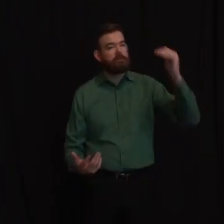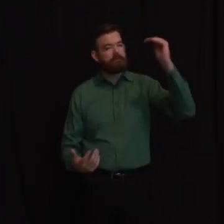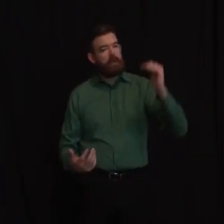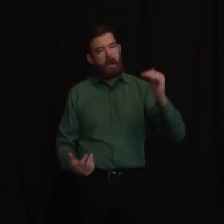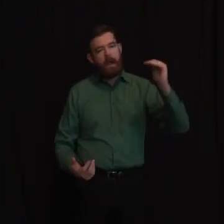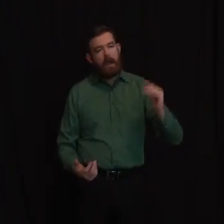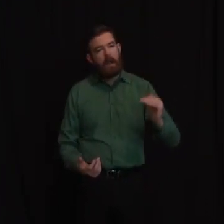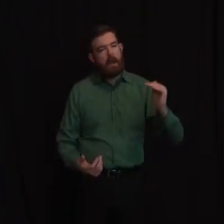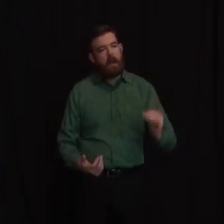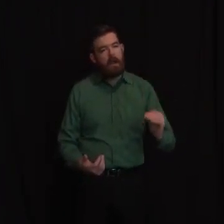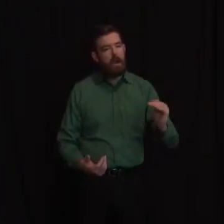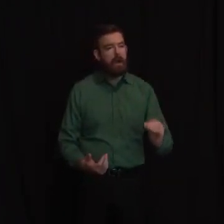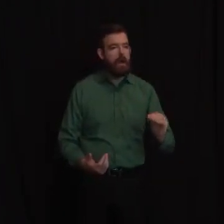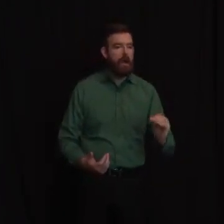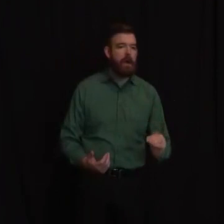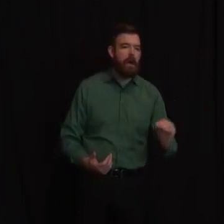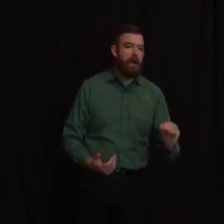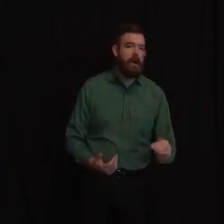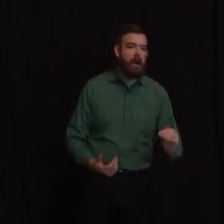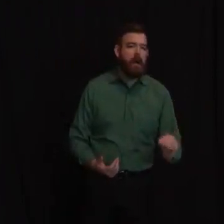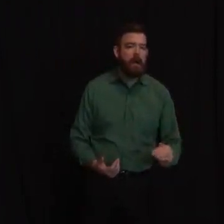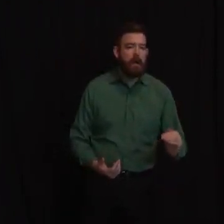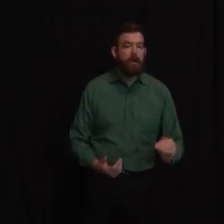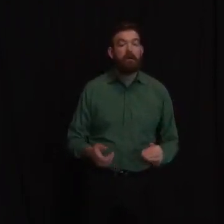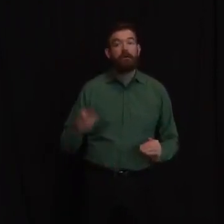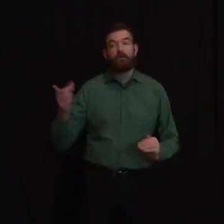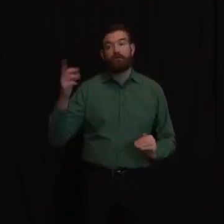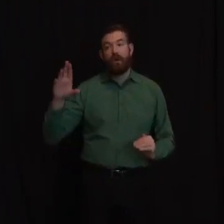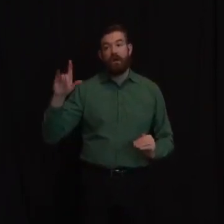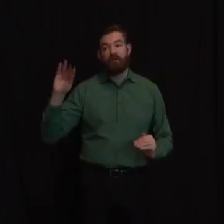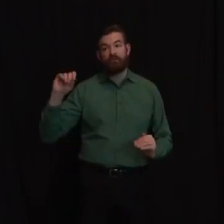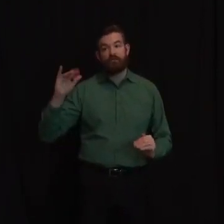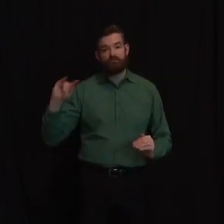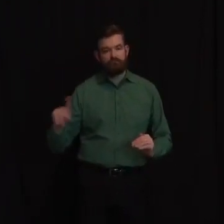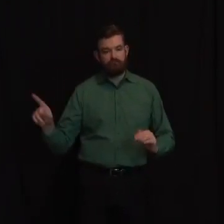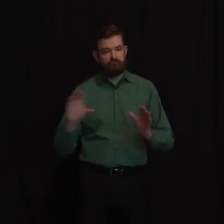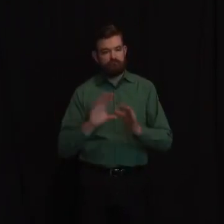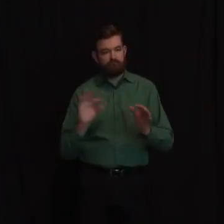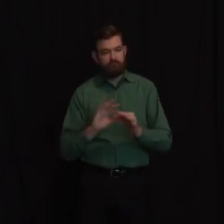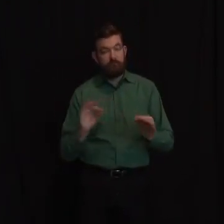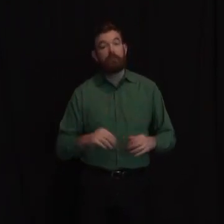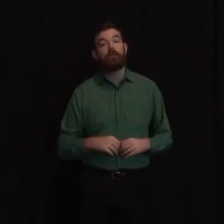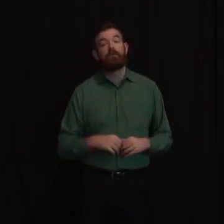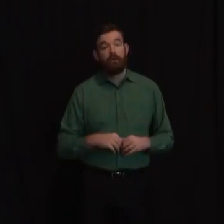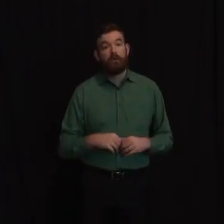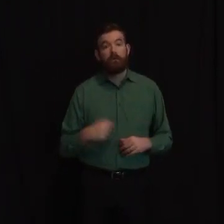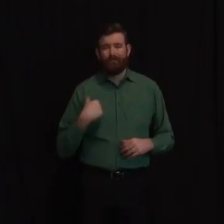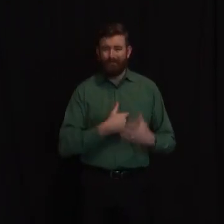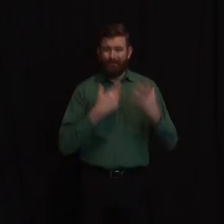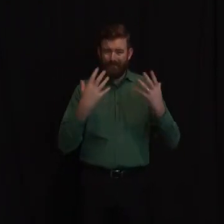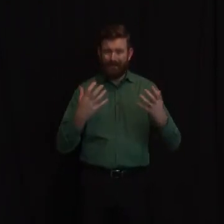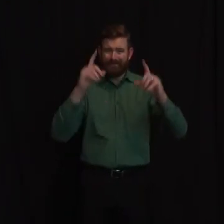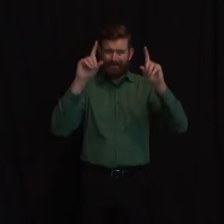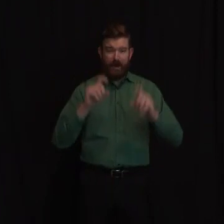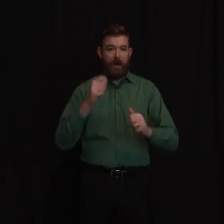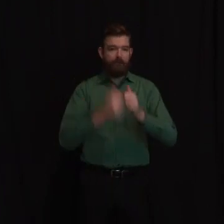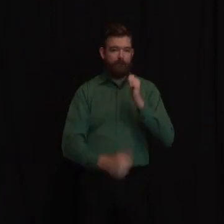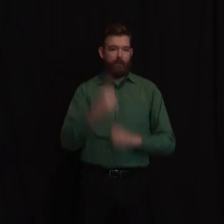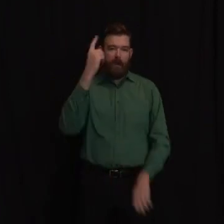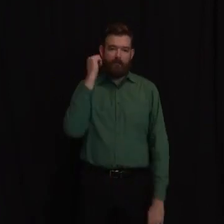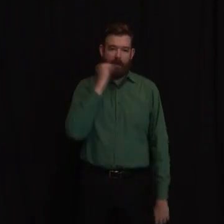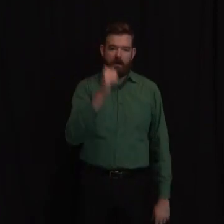In an absolutely ideal world, which we will never be at, you'd want to test almost everybody almost every single day to see whether they were exposed